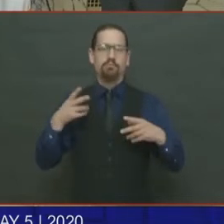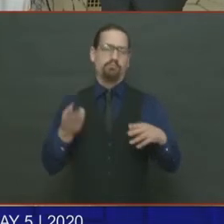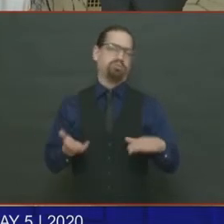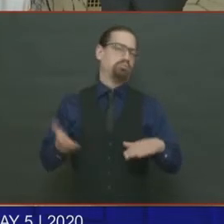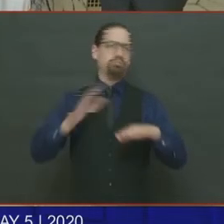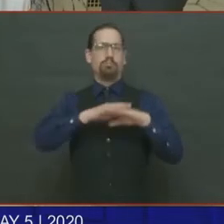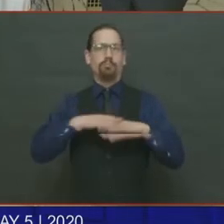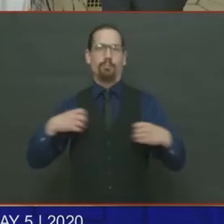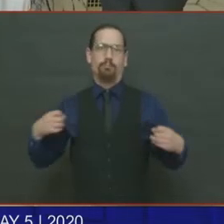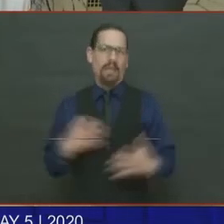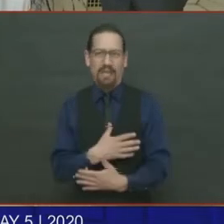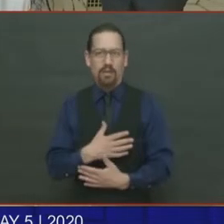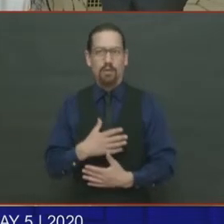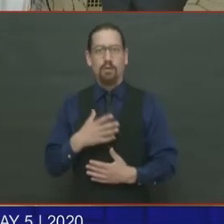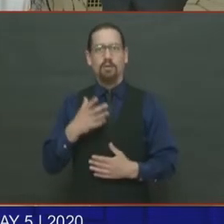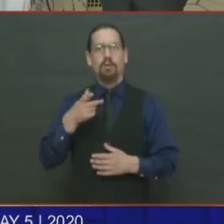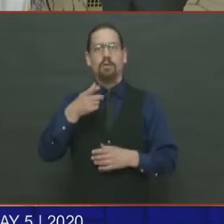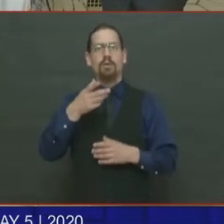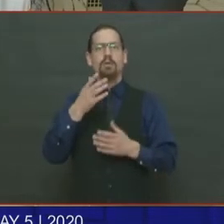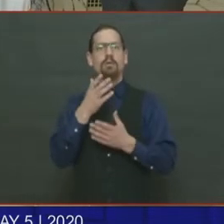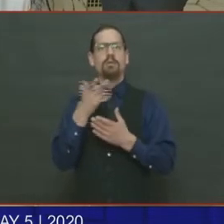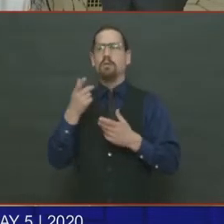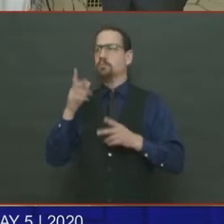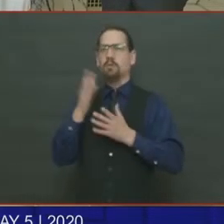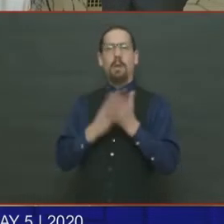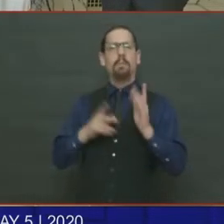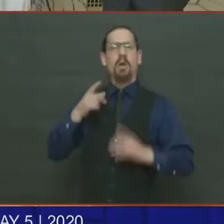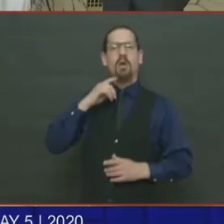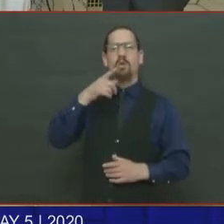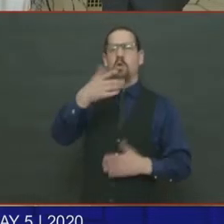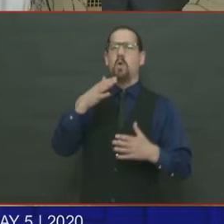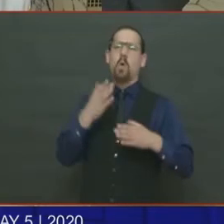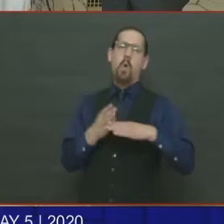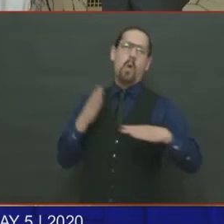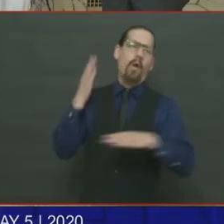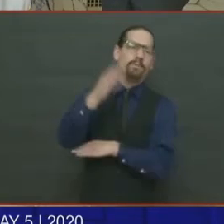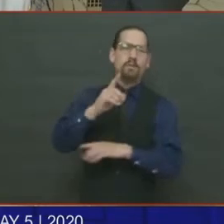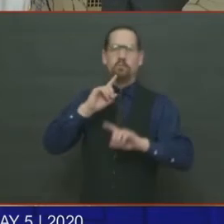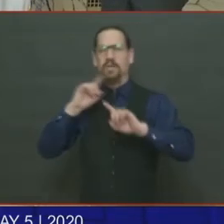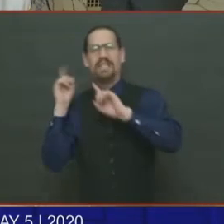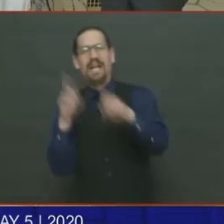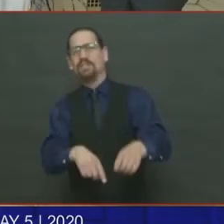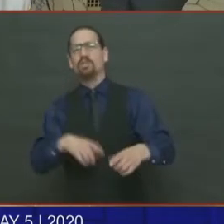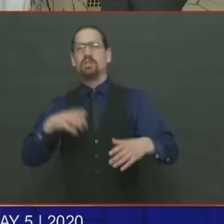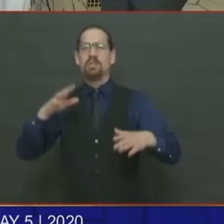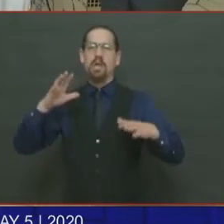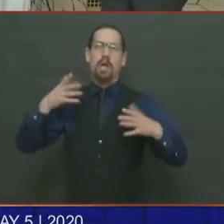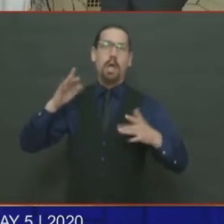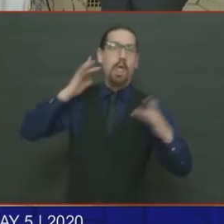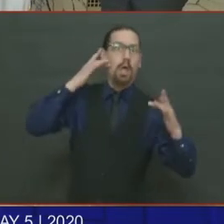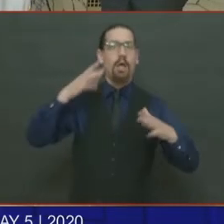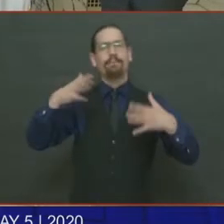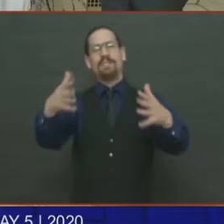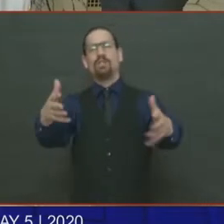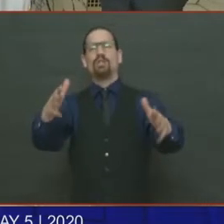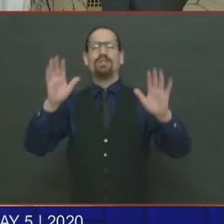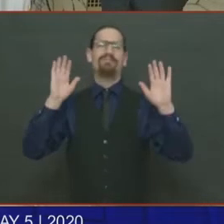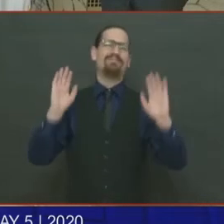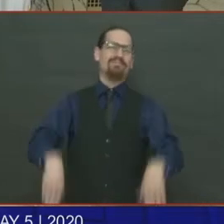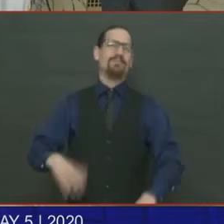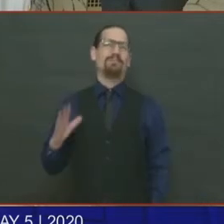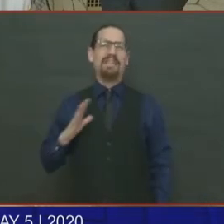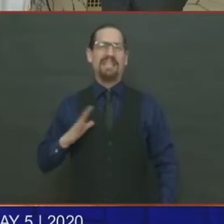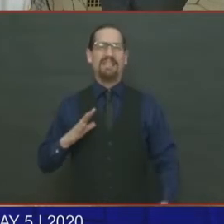just go back to life as normal. So I think the best advice I have had for people is to tune